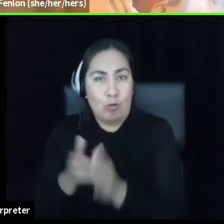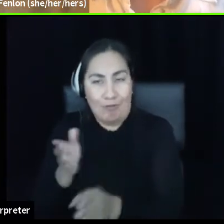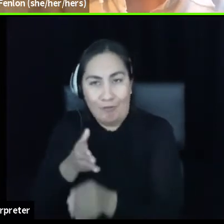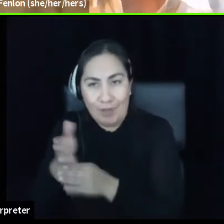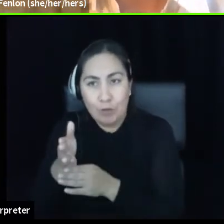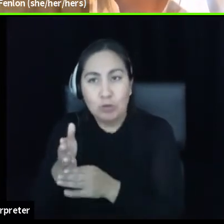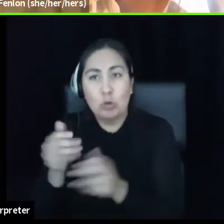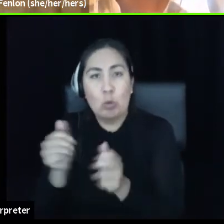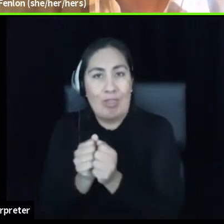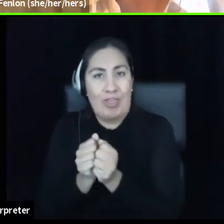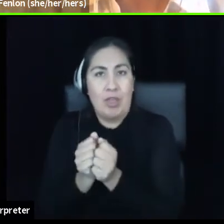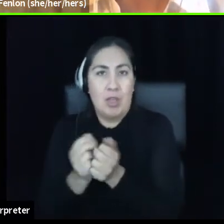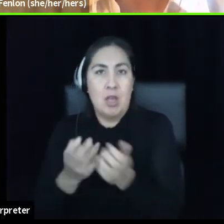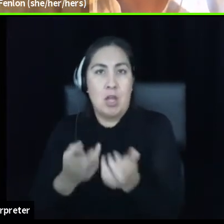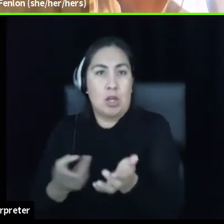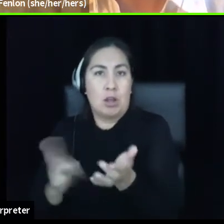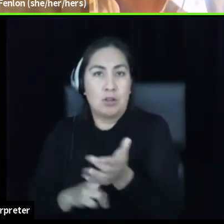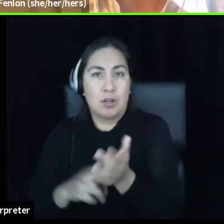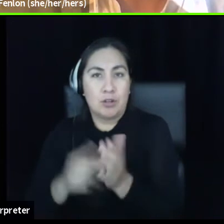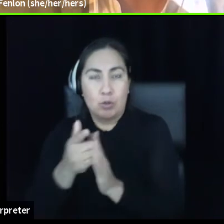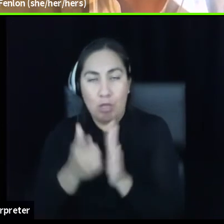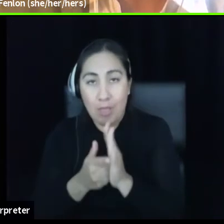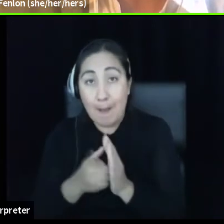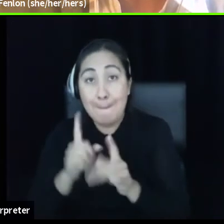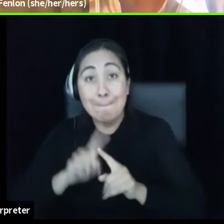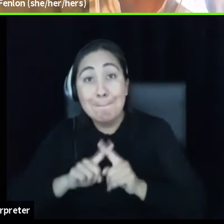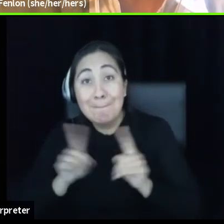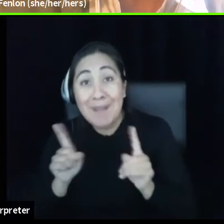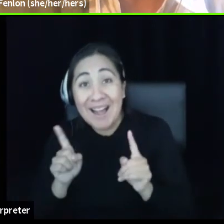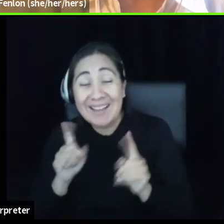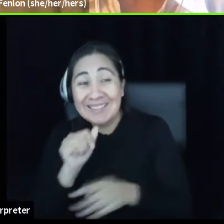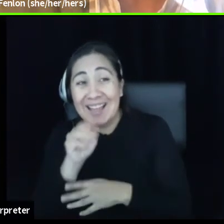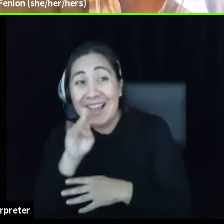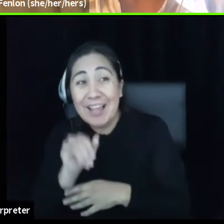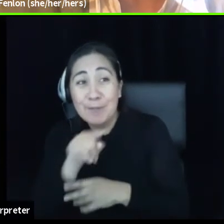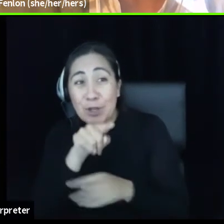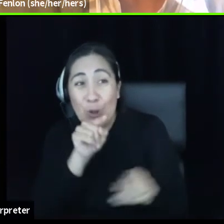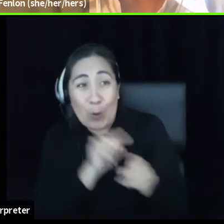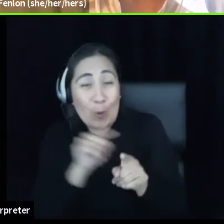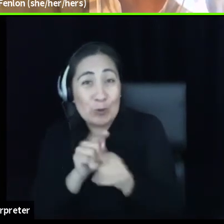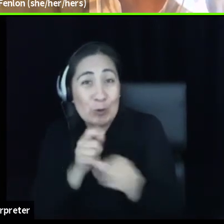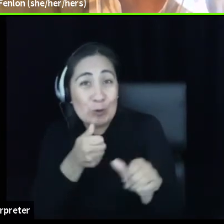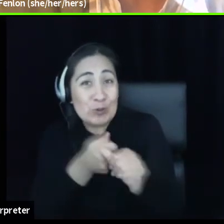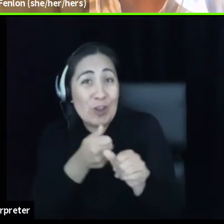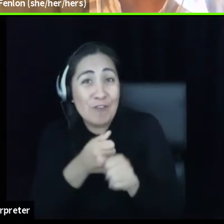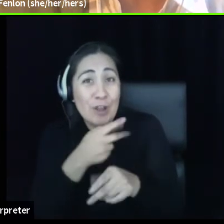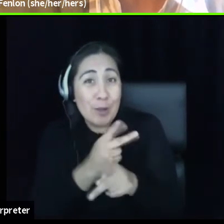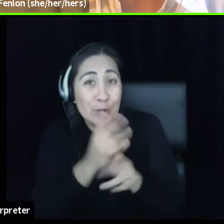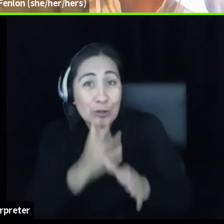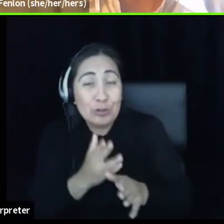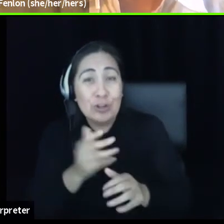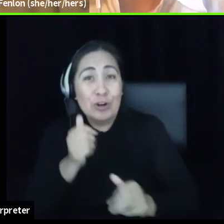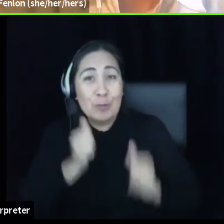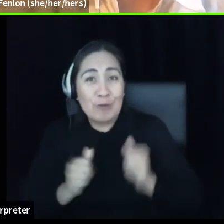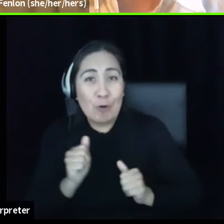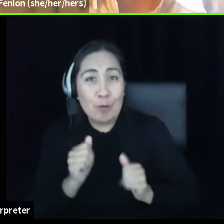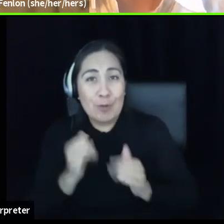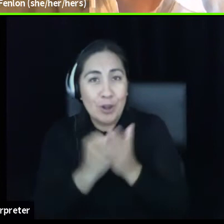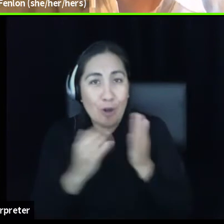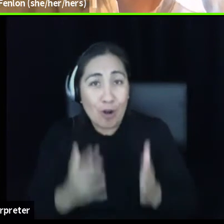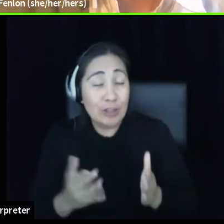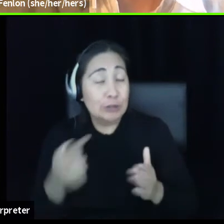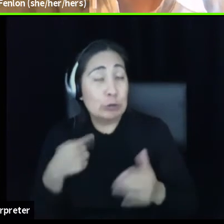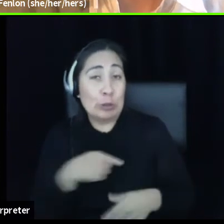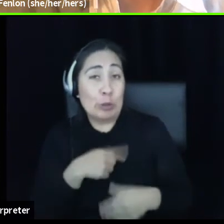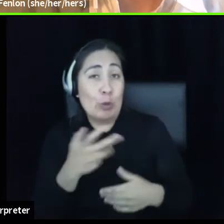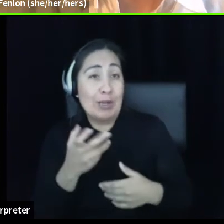contractual law. But Amy, you are also a producer and a performing artist yourself. So would love to hear your take